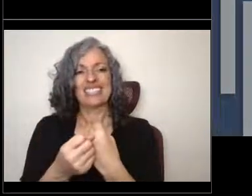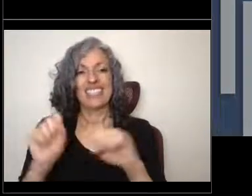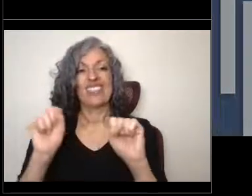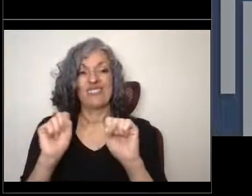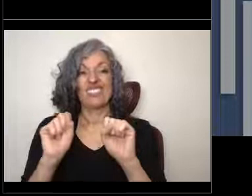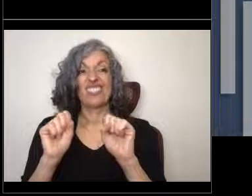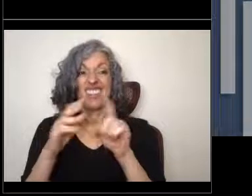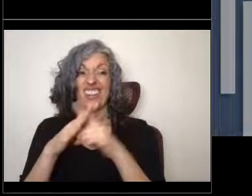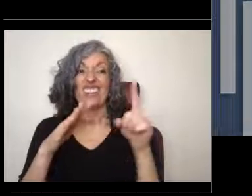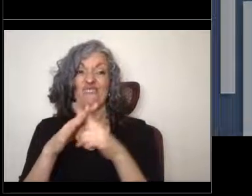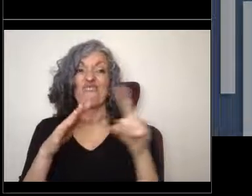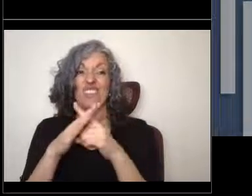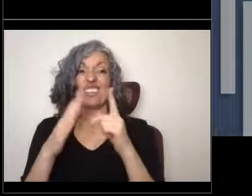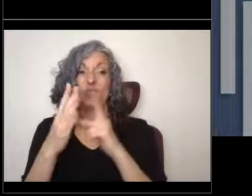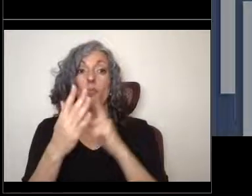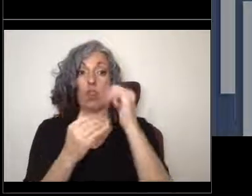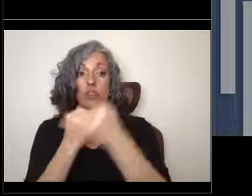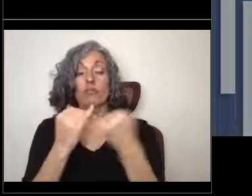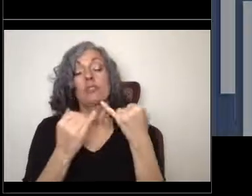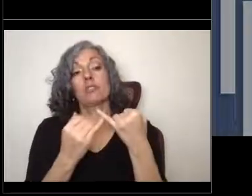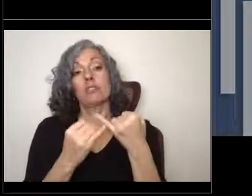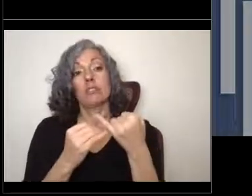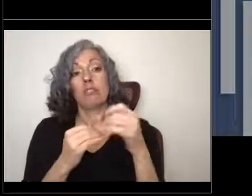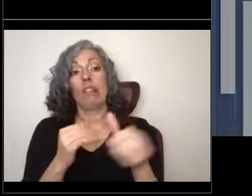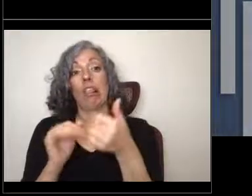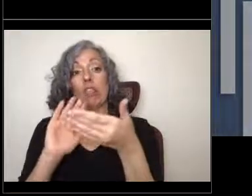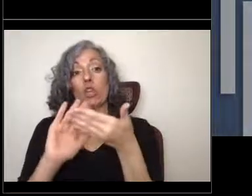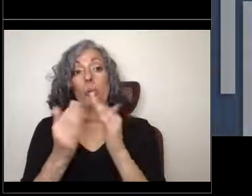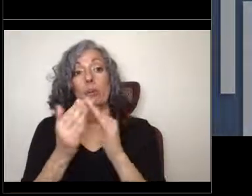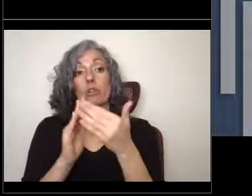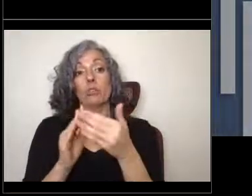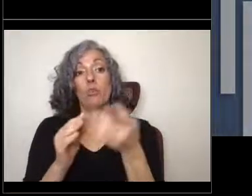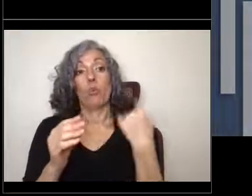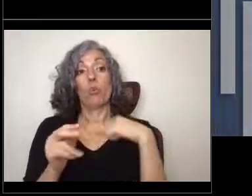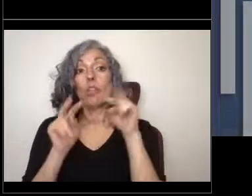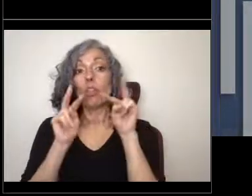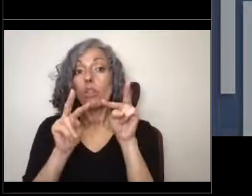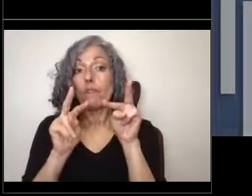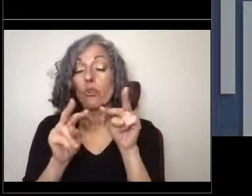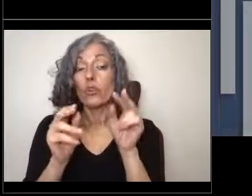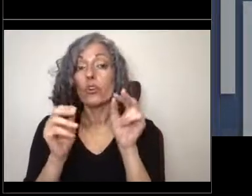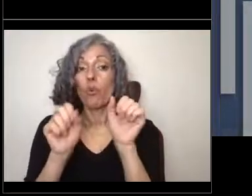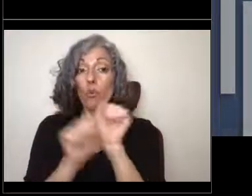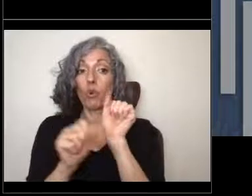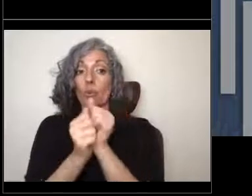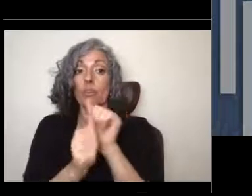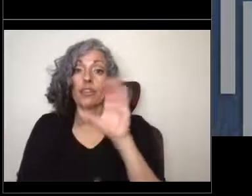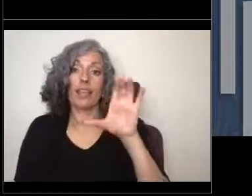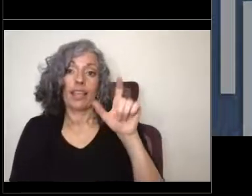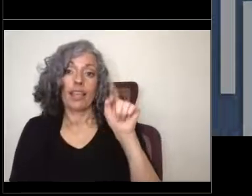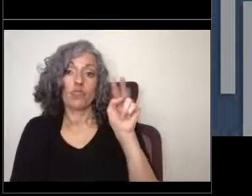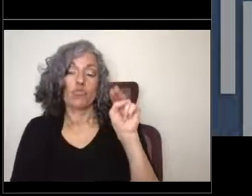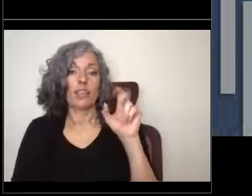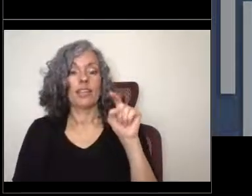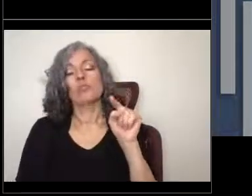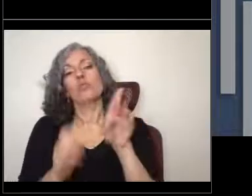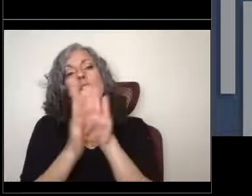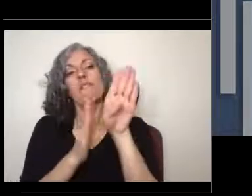rural communities. We do, however, look forward to working with Caltrans to further develop and refine the strategy.